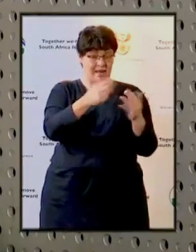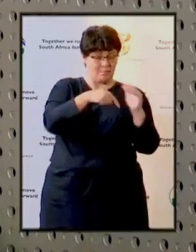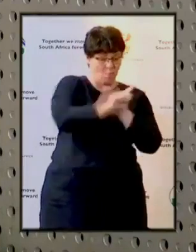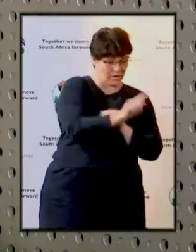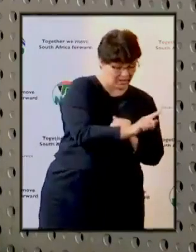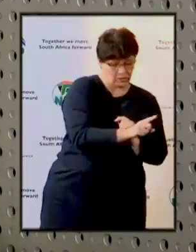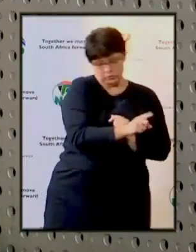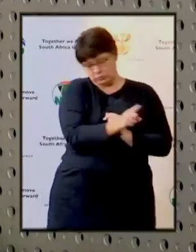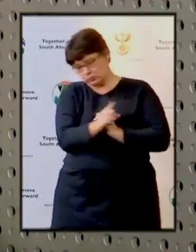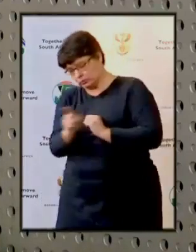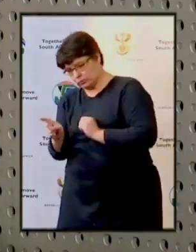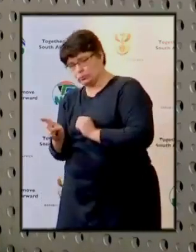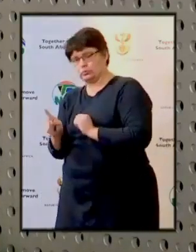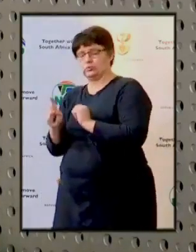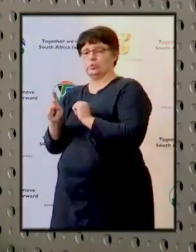1900 hours.